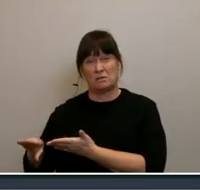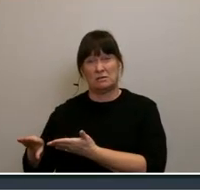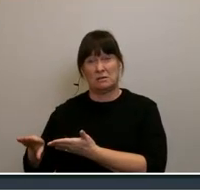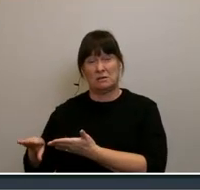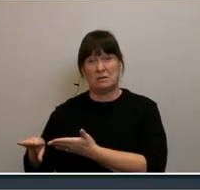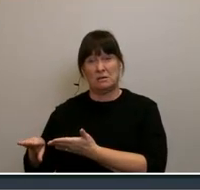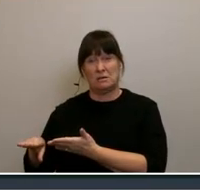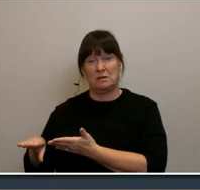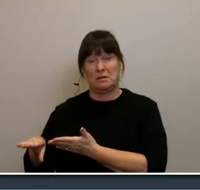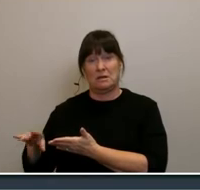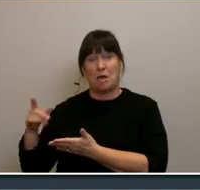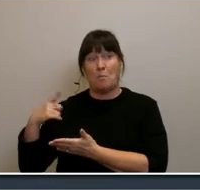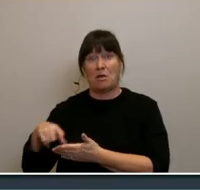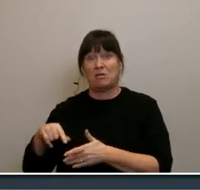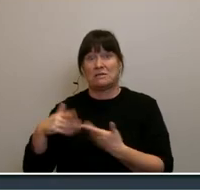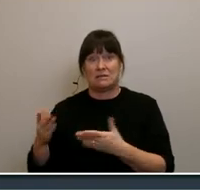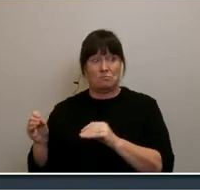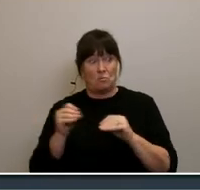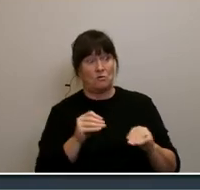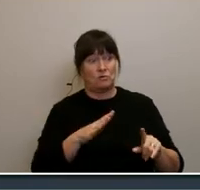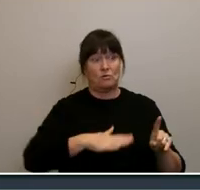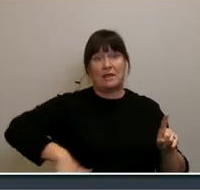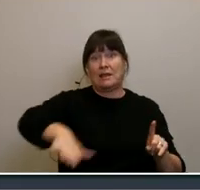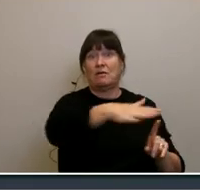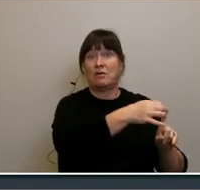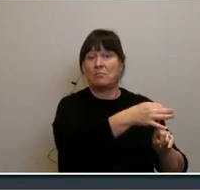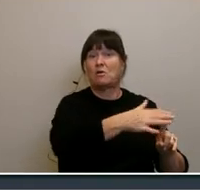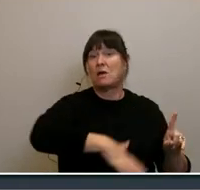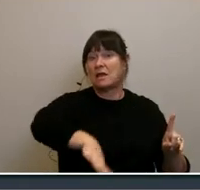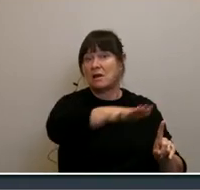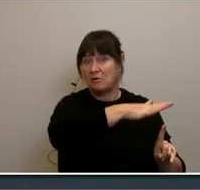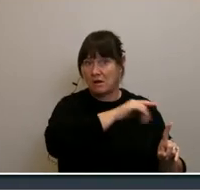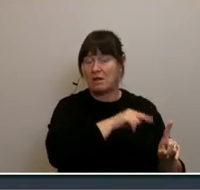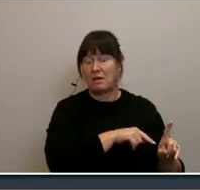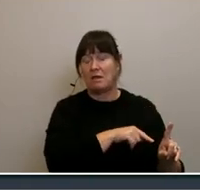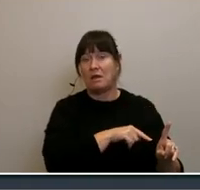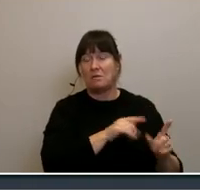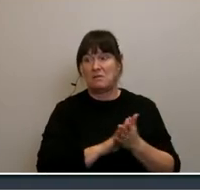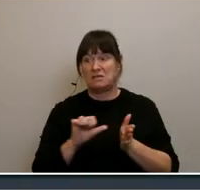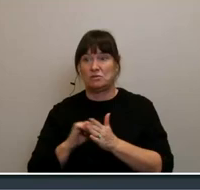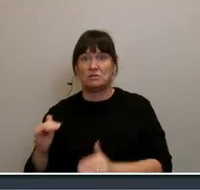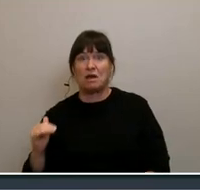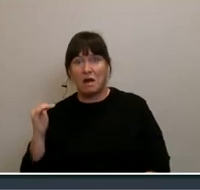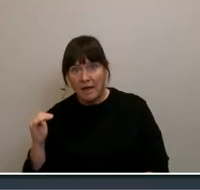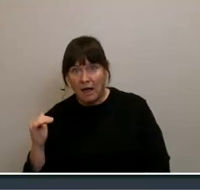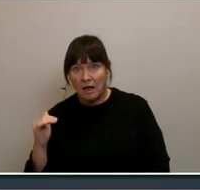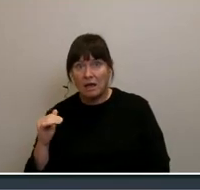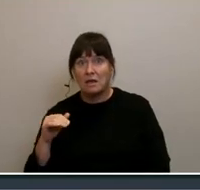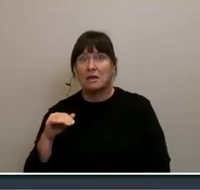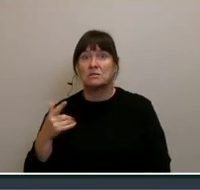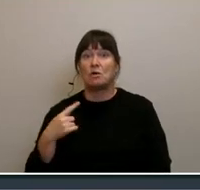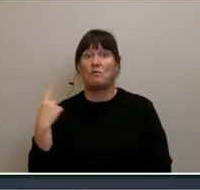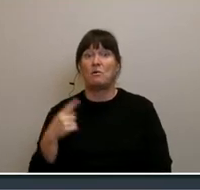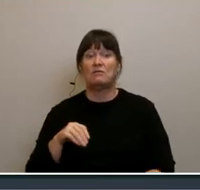the Puramai area for that, where they live in McNaughton. So if we're going to get knocked with those kind